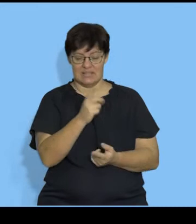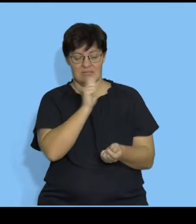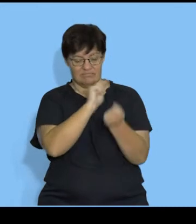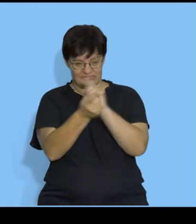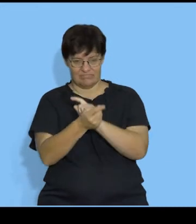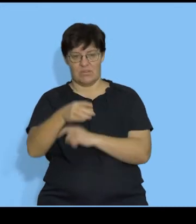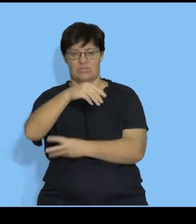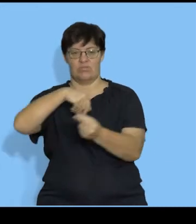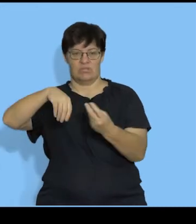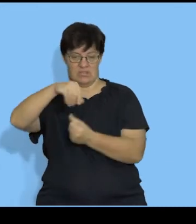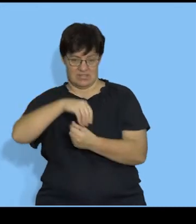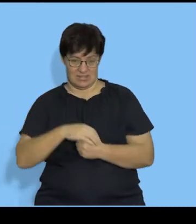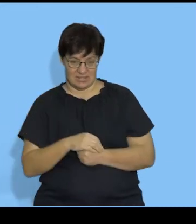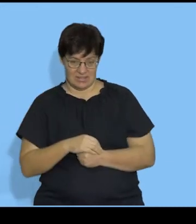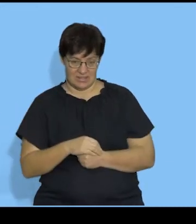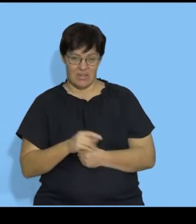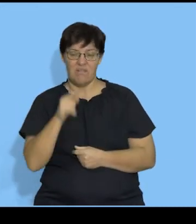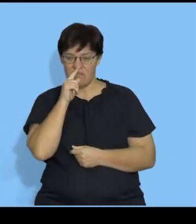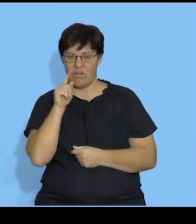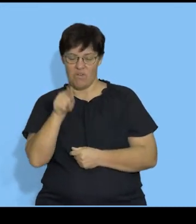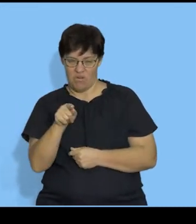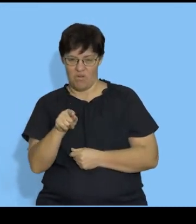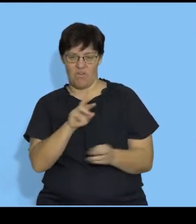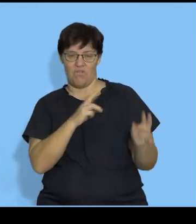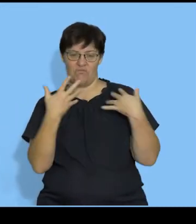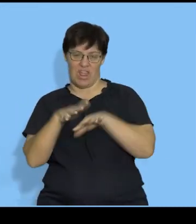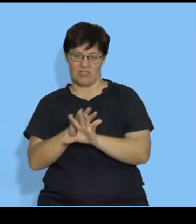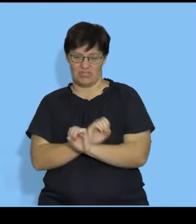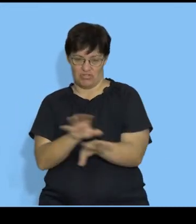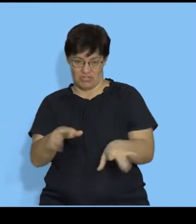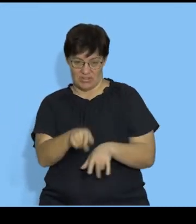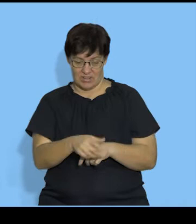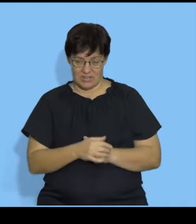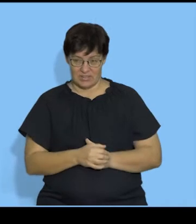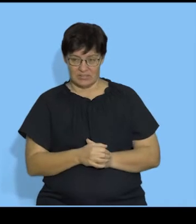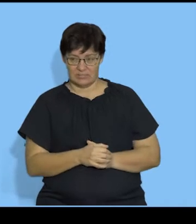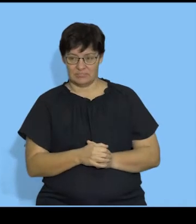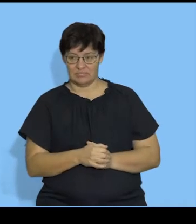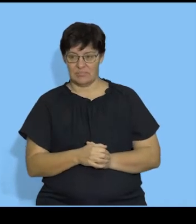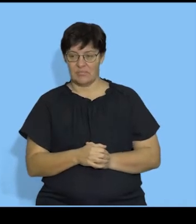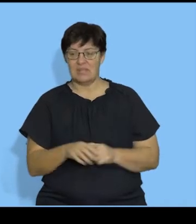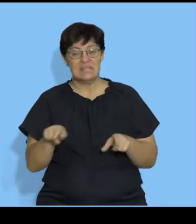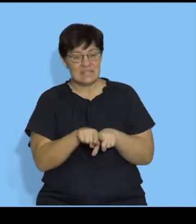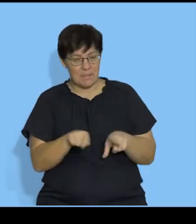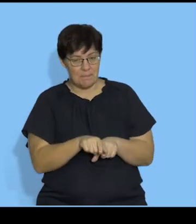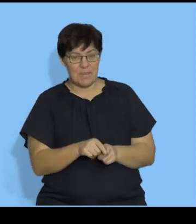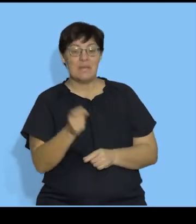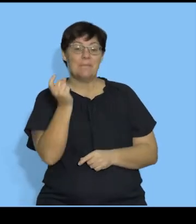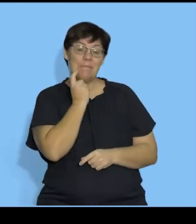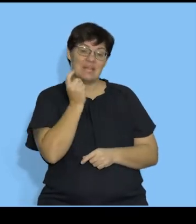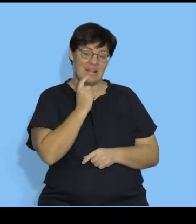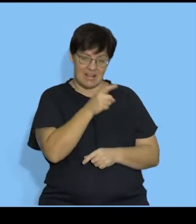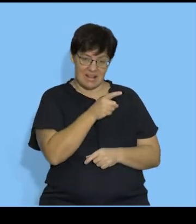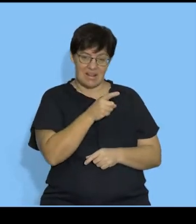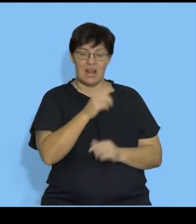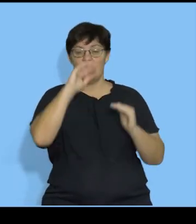according to that general reaction, right? Okay, and also you're saying that the metal is the reducing